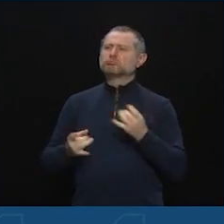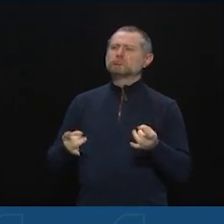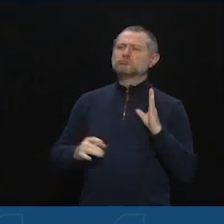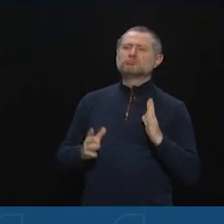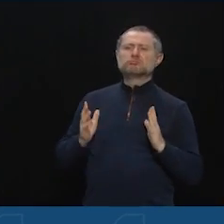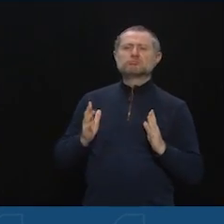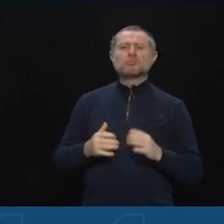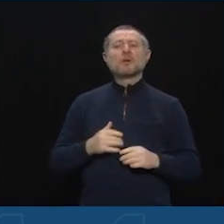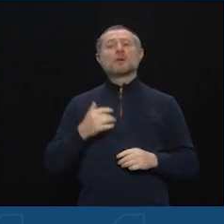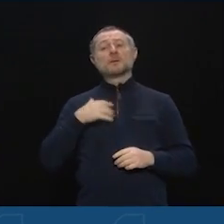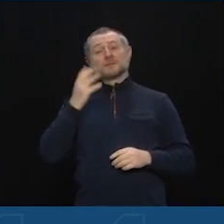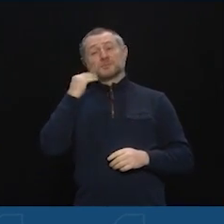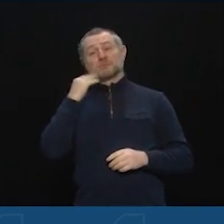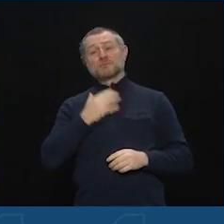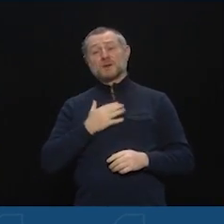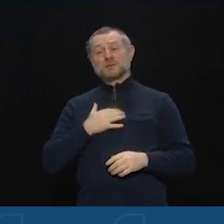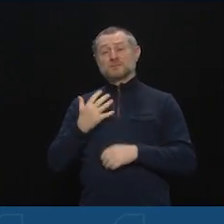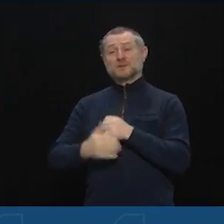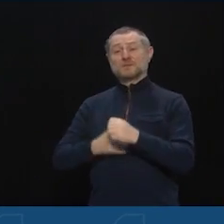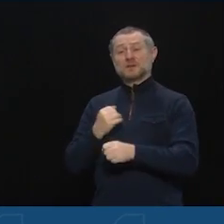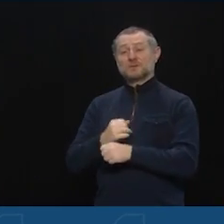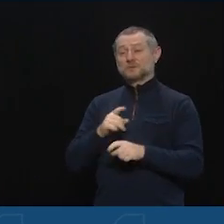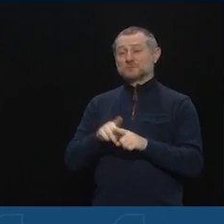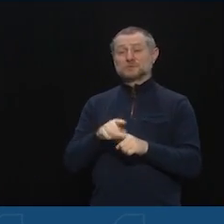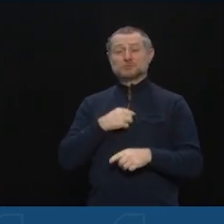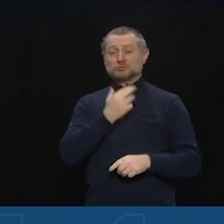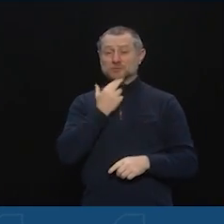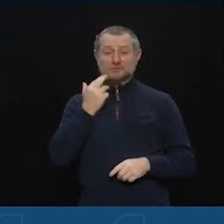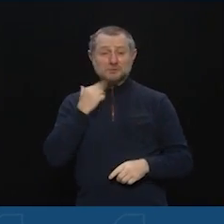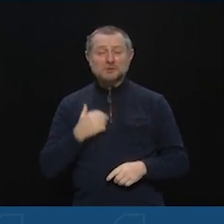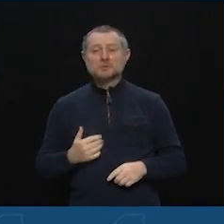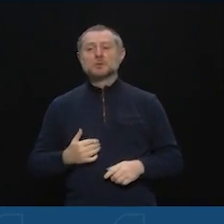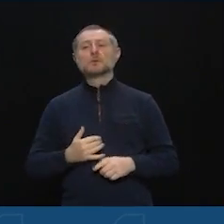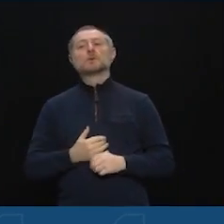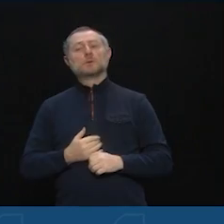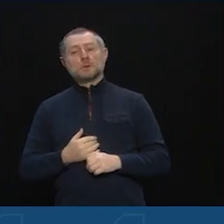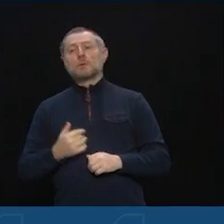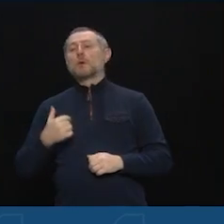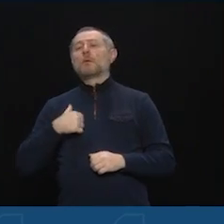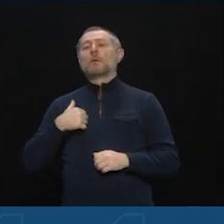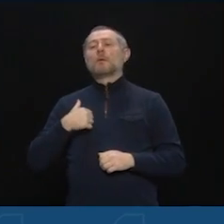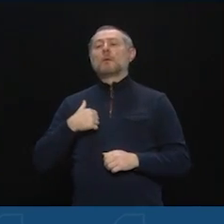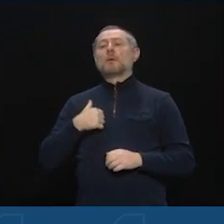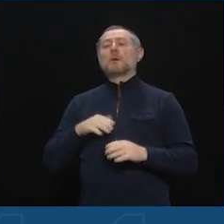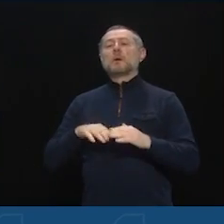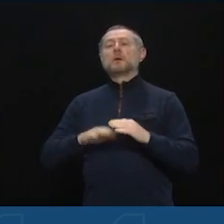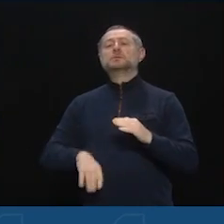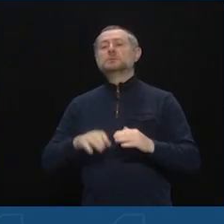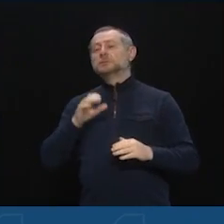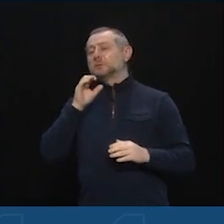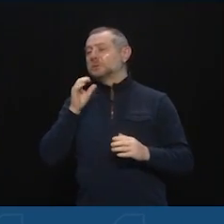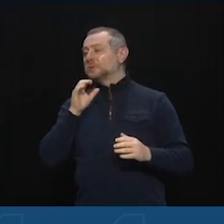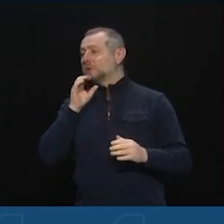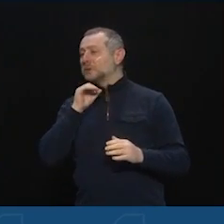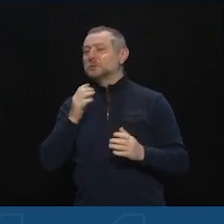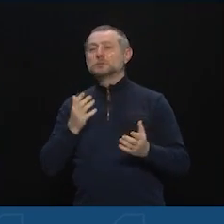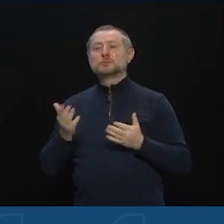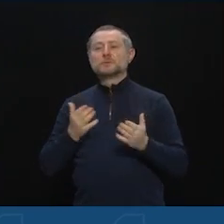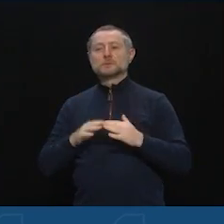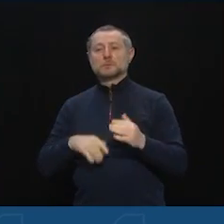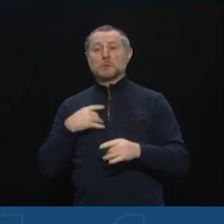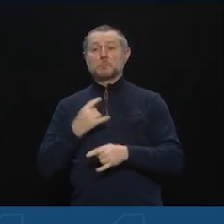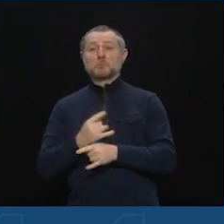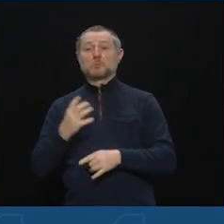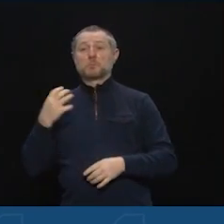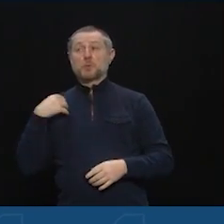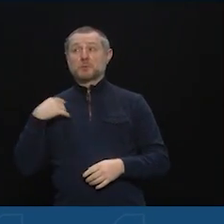years working in a restaurant. I was actually underage to be serving liquor, but I had a really bad boss when I was a teenager, and he